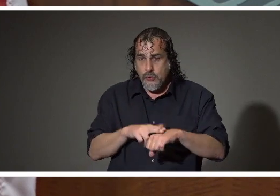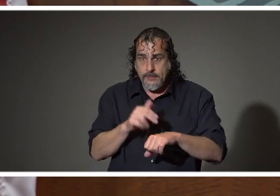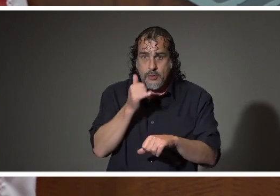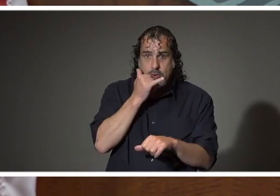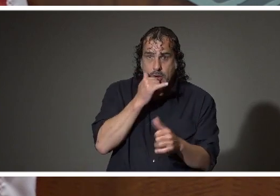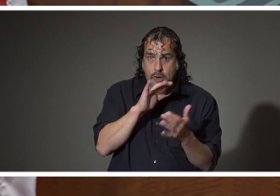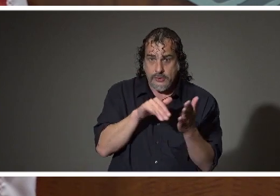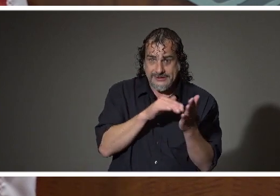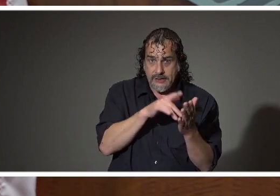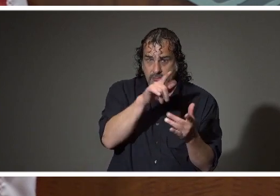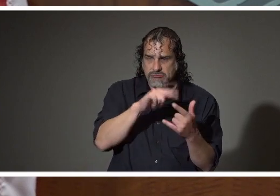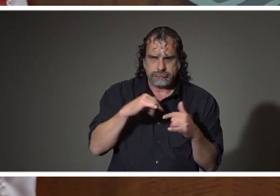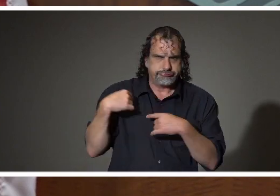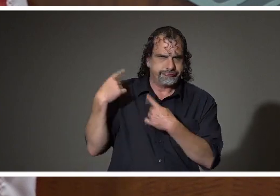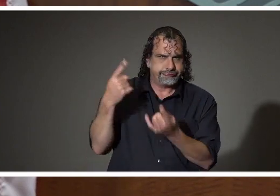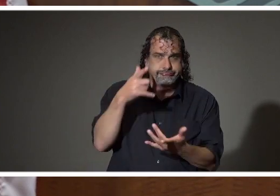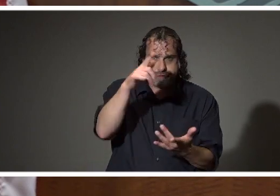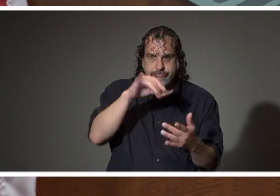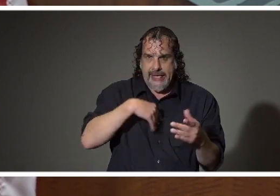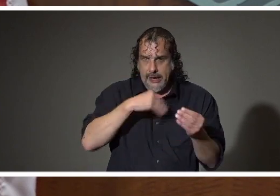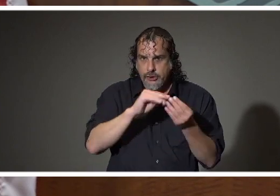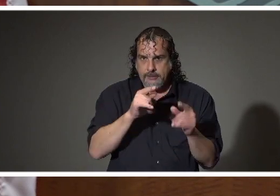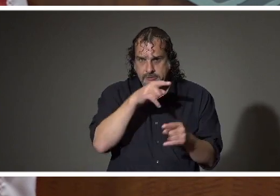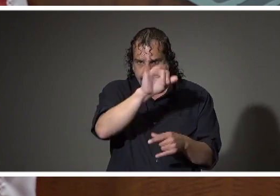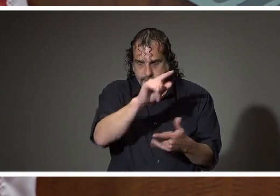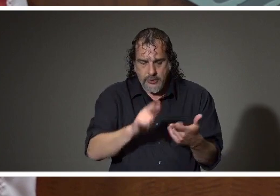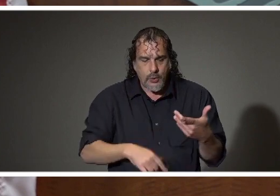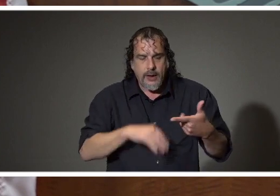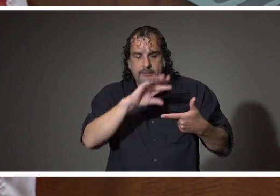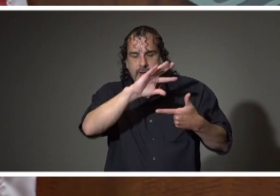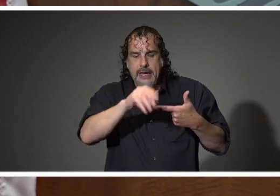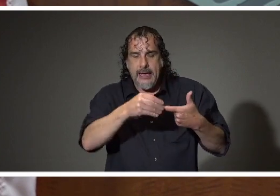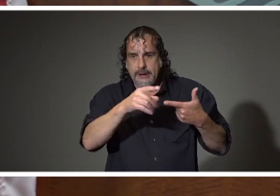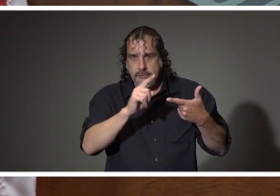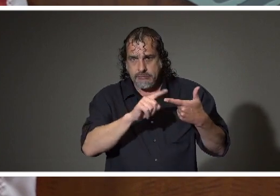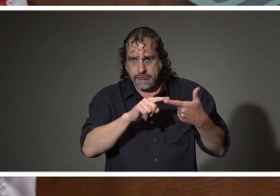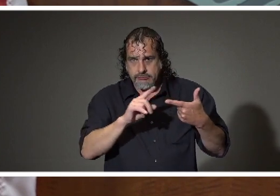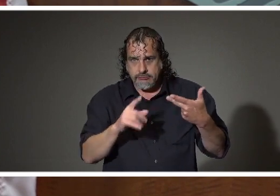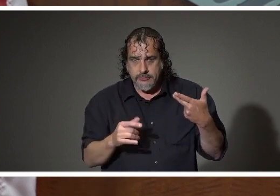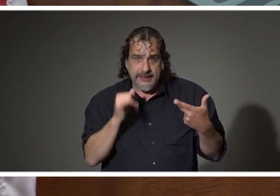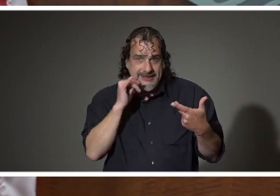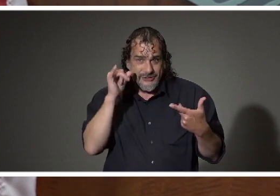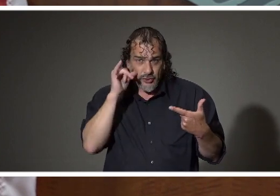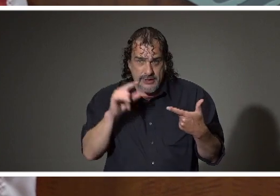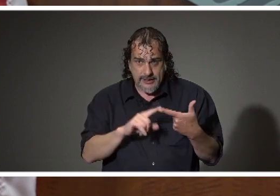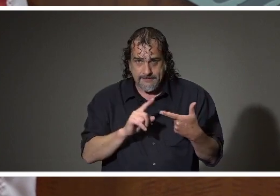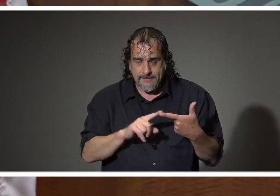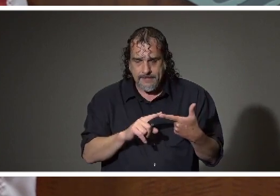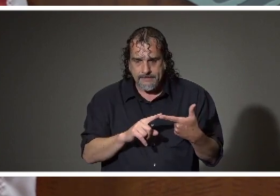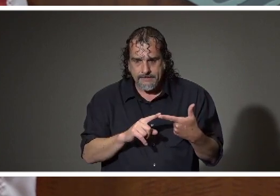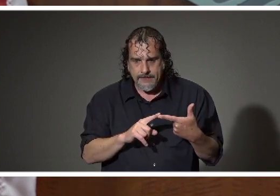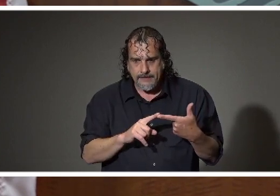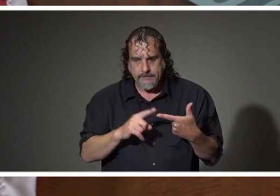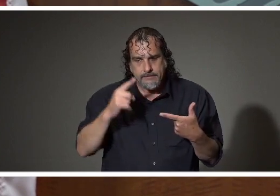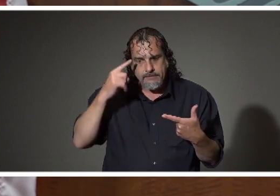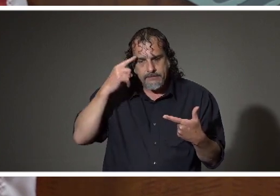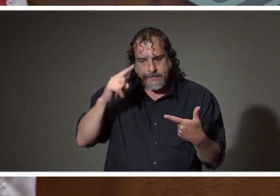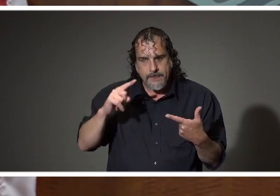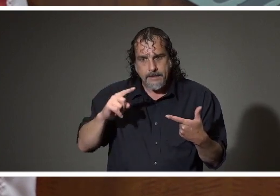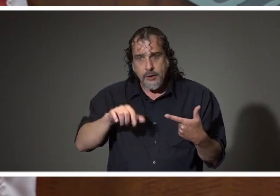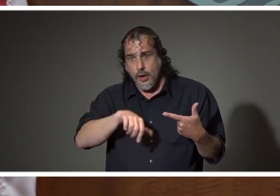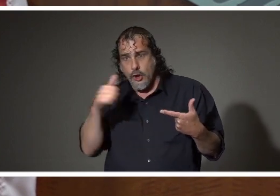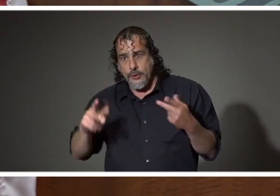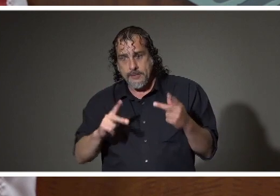number that's been out there the entire time. We added an additional call center number yesterday for